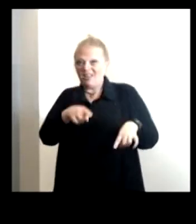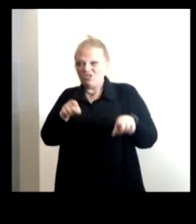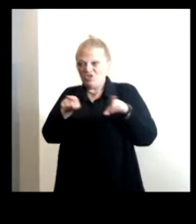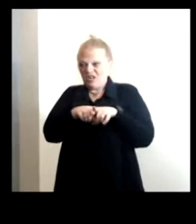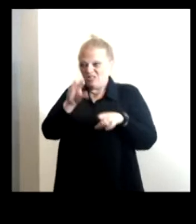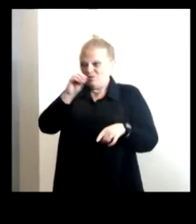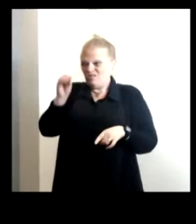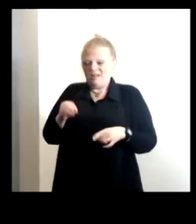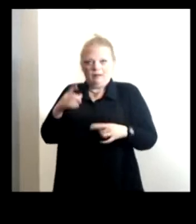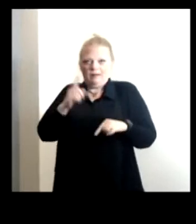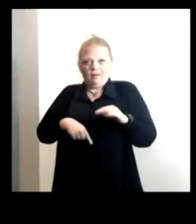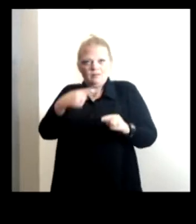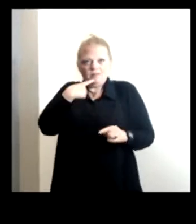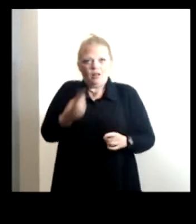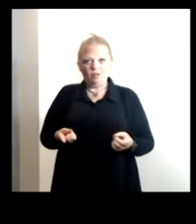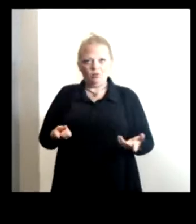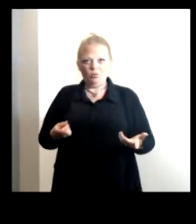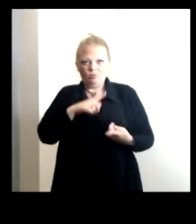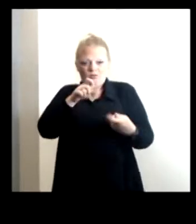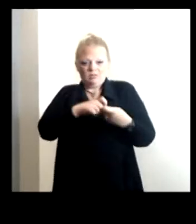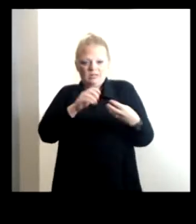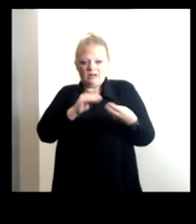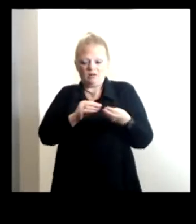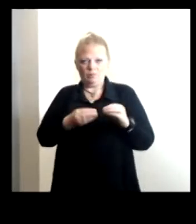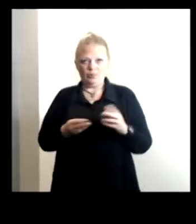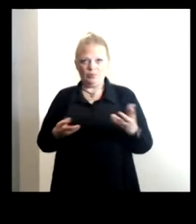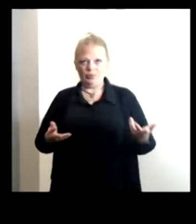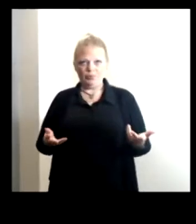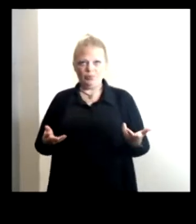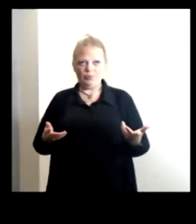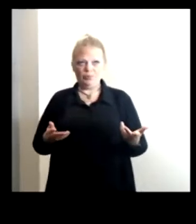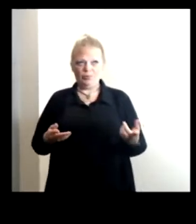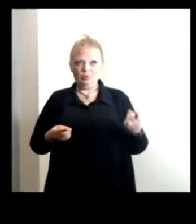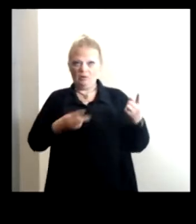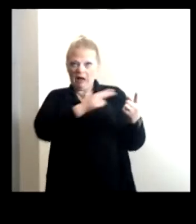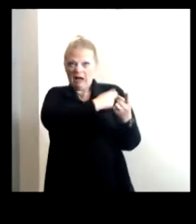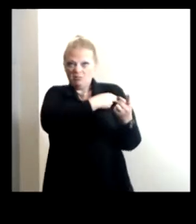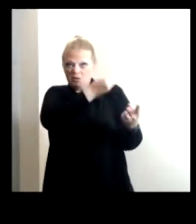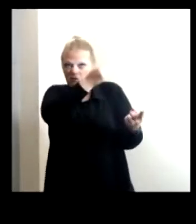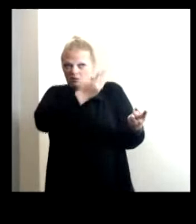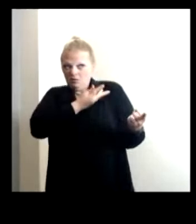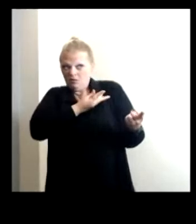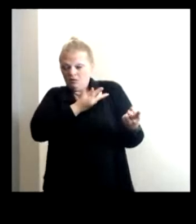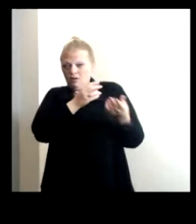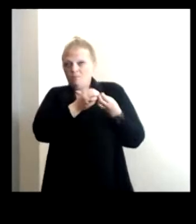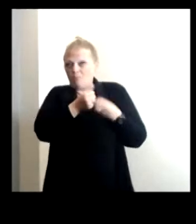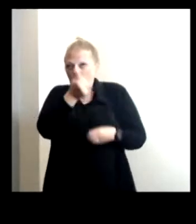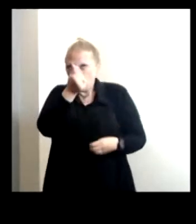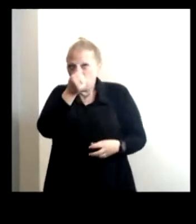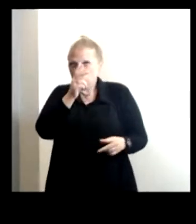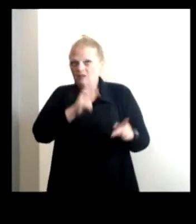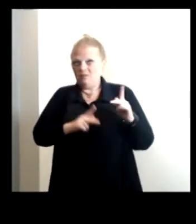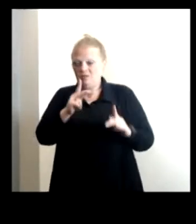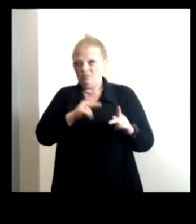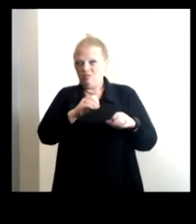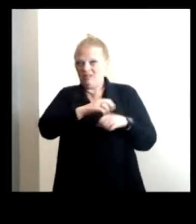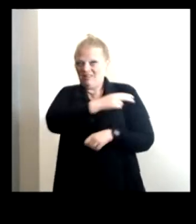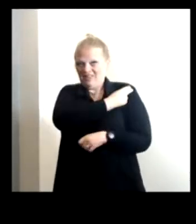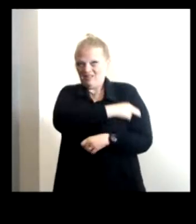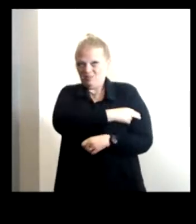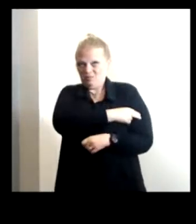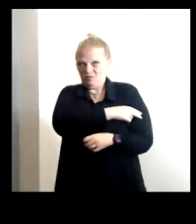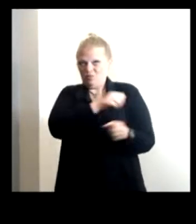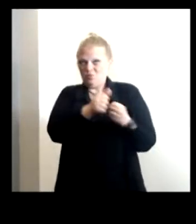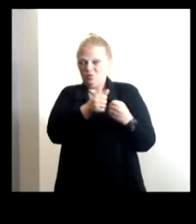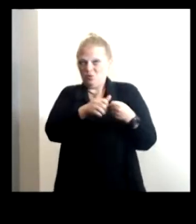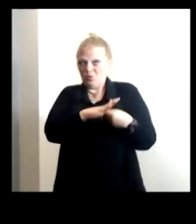percentage of it is I can't tell you the exact number. What we've been told by the hospitals is the vast majority of the people who are hospitalized